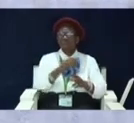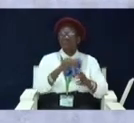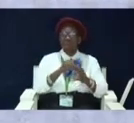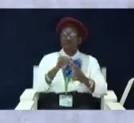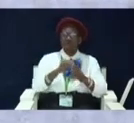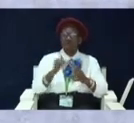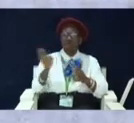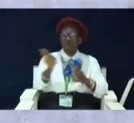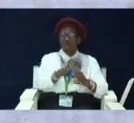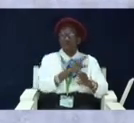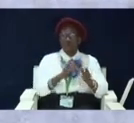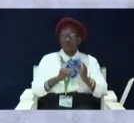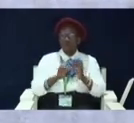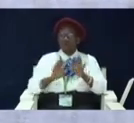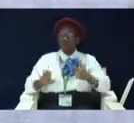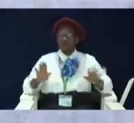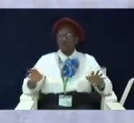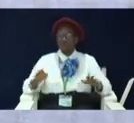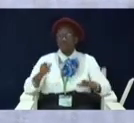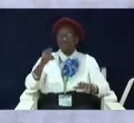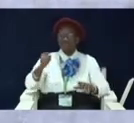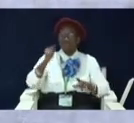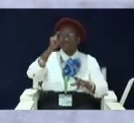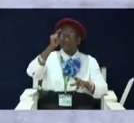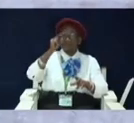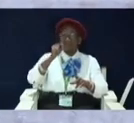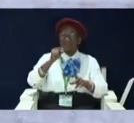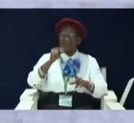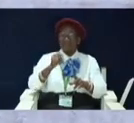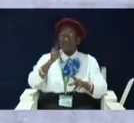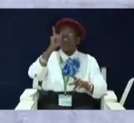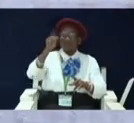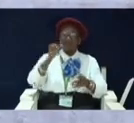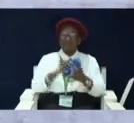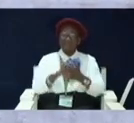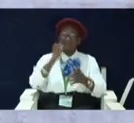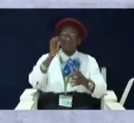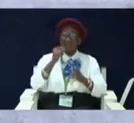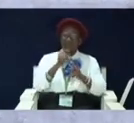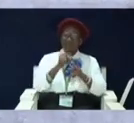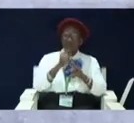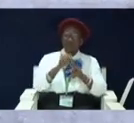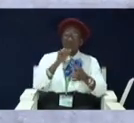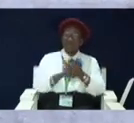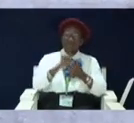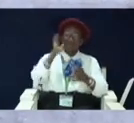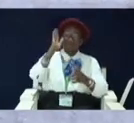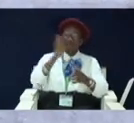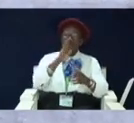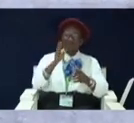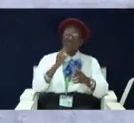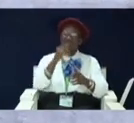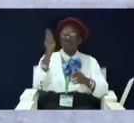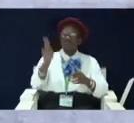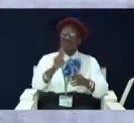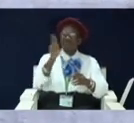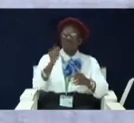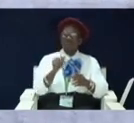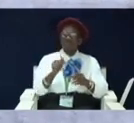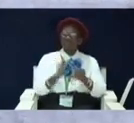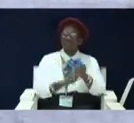omo re. The word that will be frequently used. Oro ti won ma lo nigba gbogbo is the